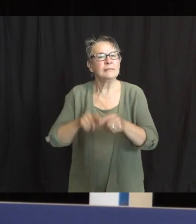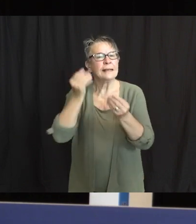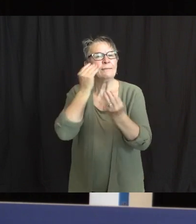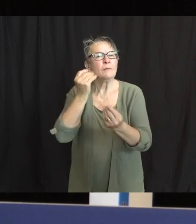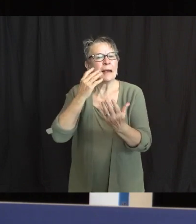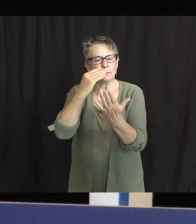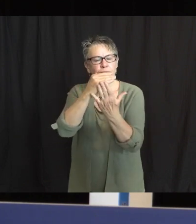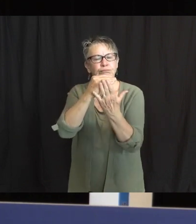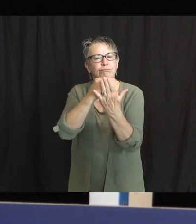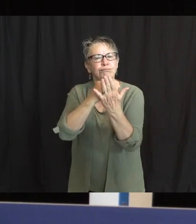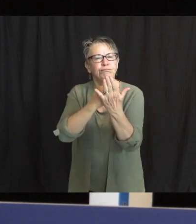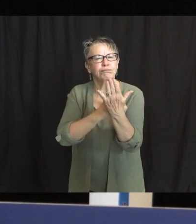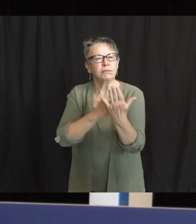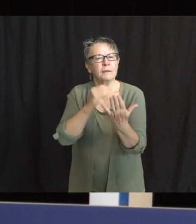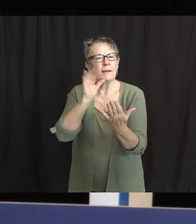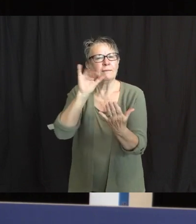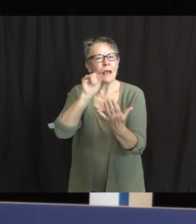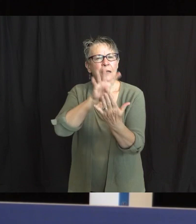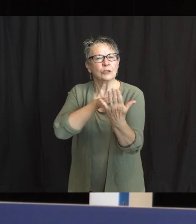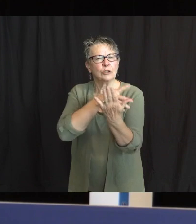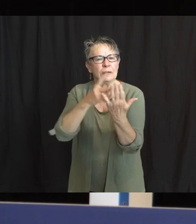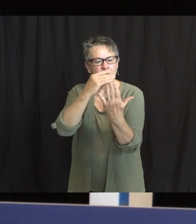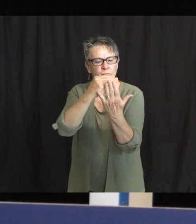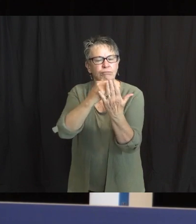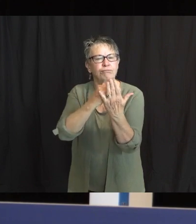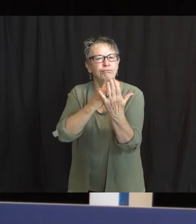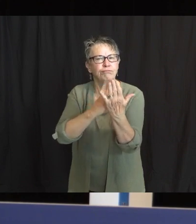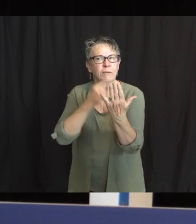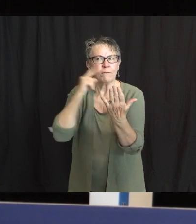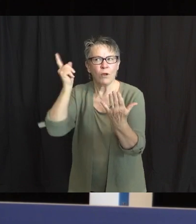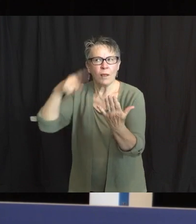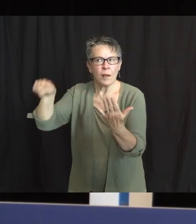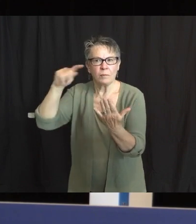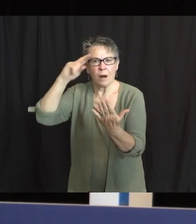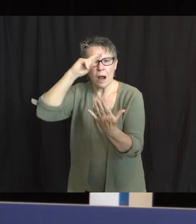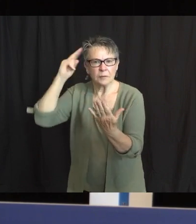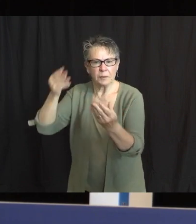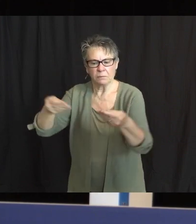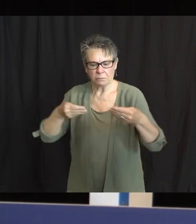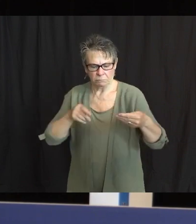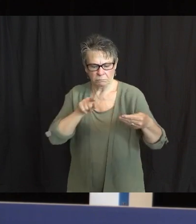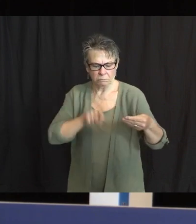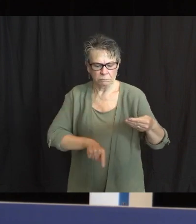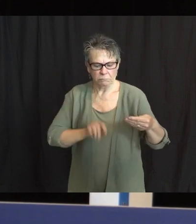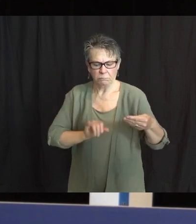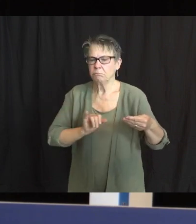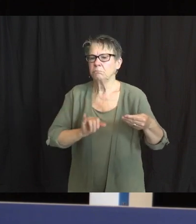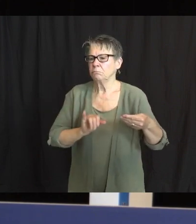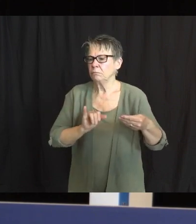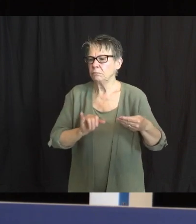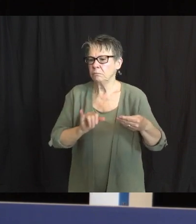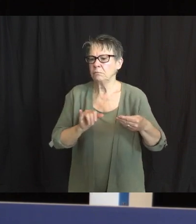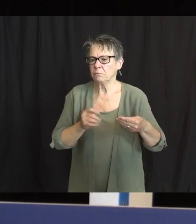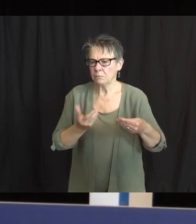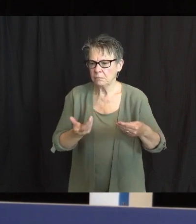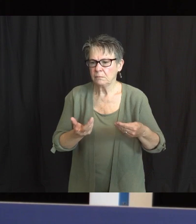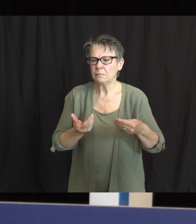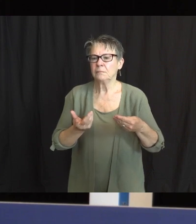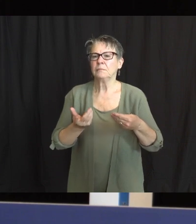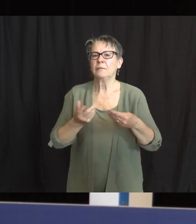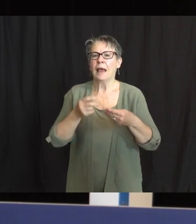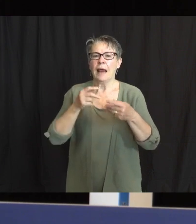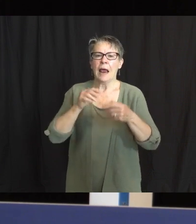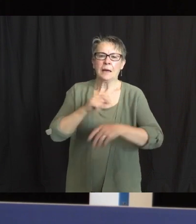the EUA, and as required by the New Jersey Department of Health, they're required to report specific information